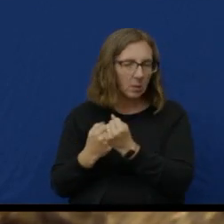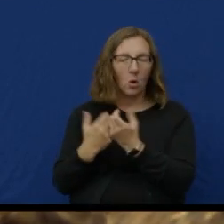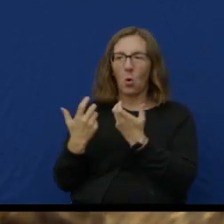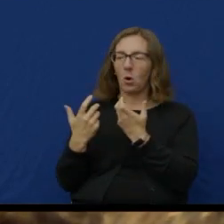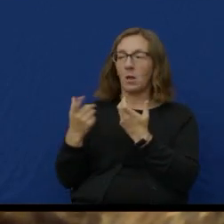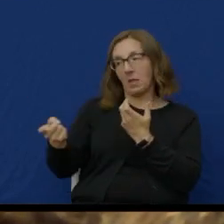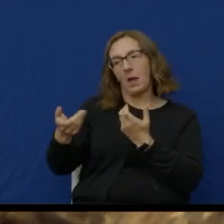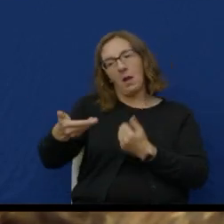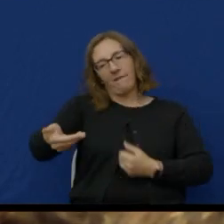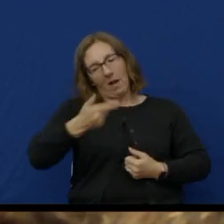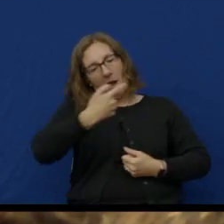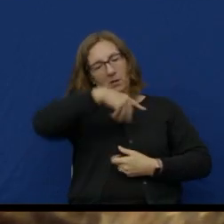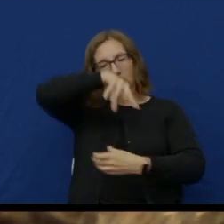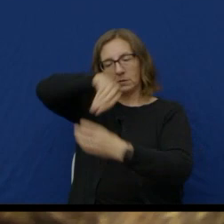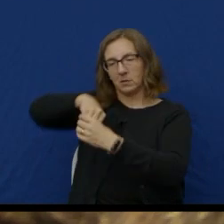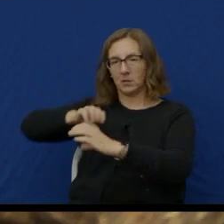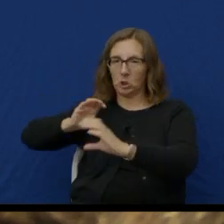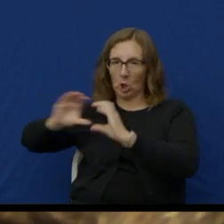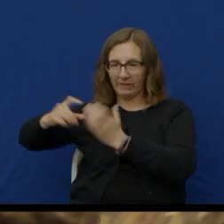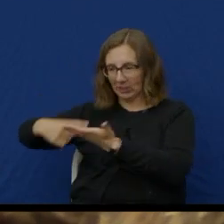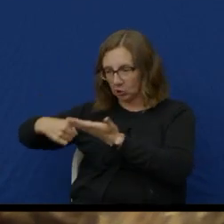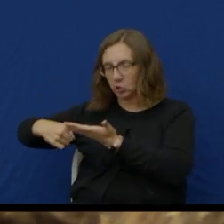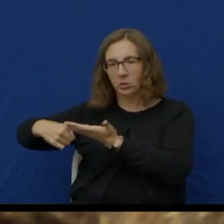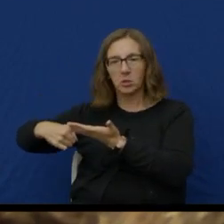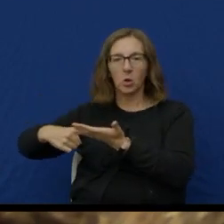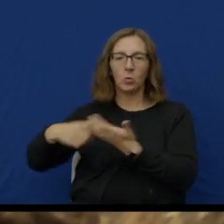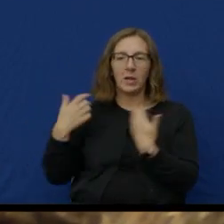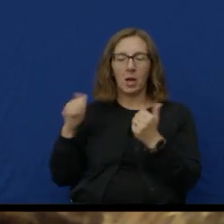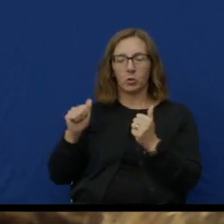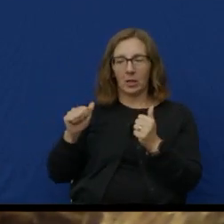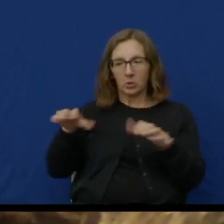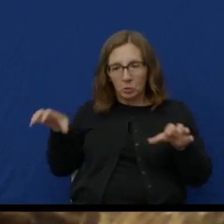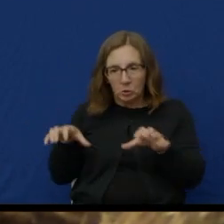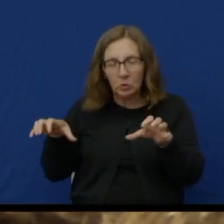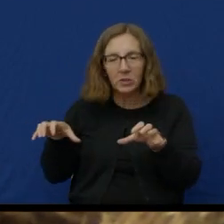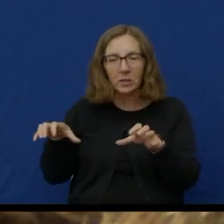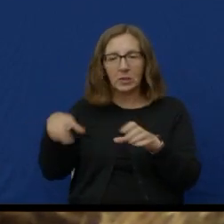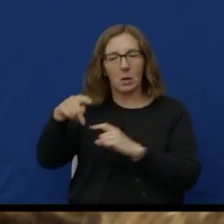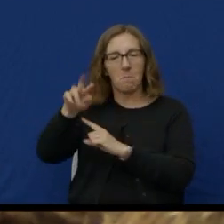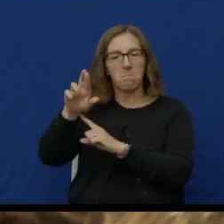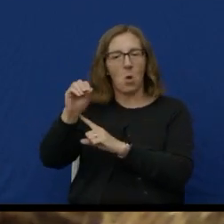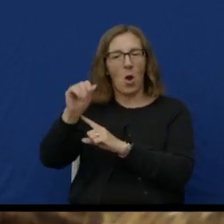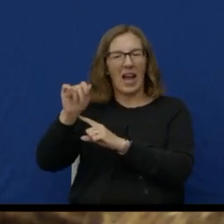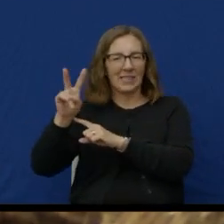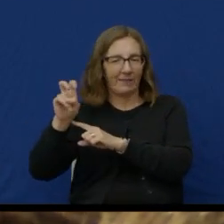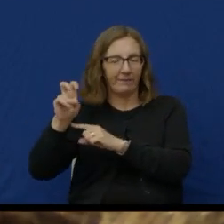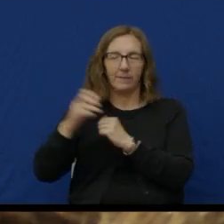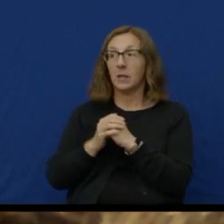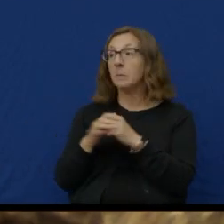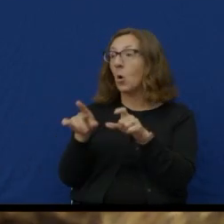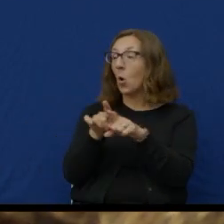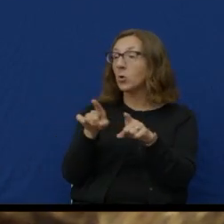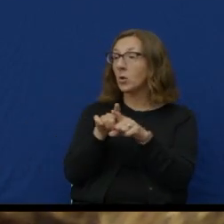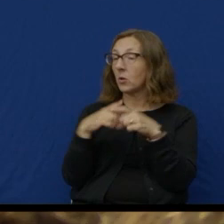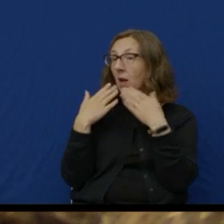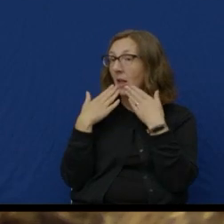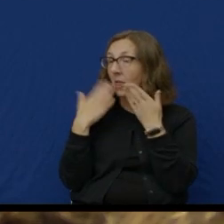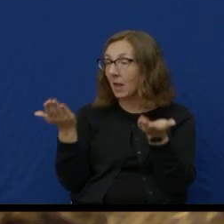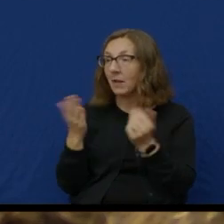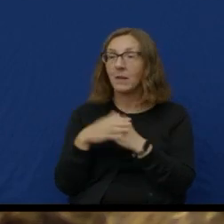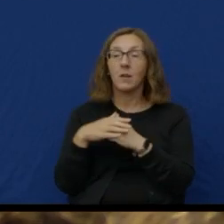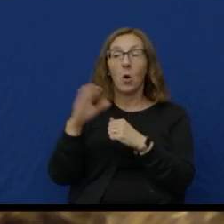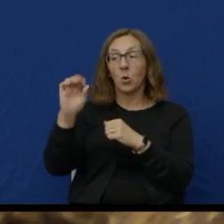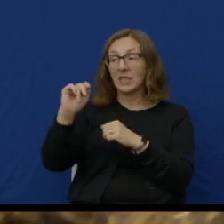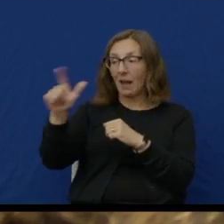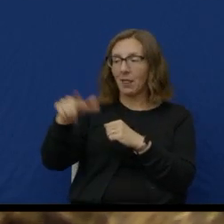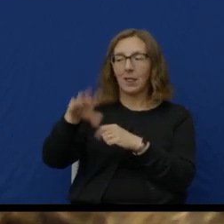the conversation. So we're trying to be on the front end of that. Very thankful also that OTL Mickey Ray is